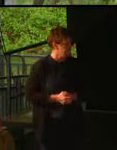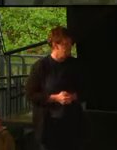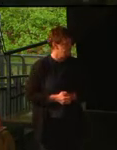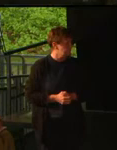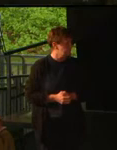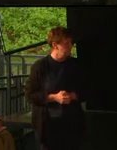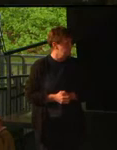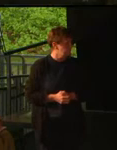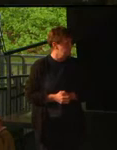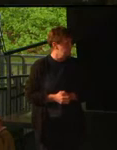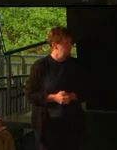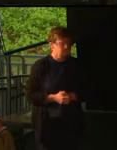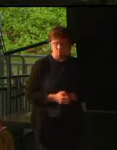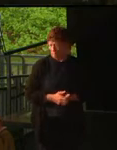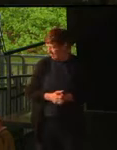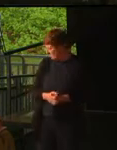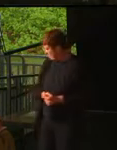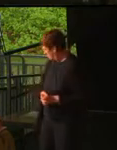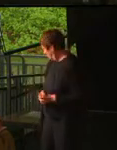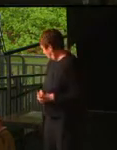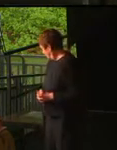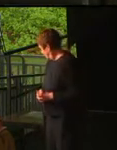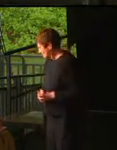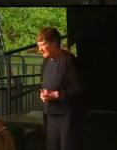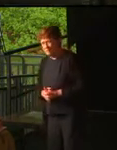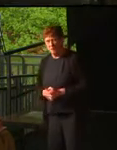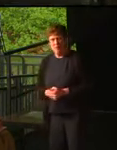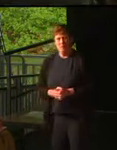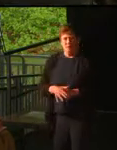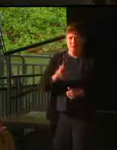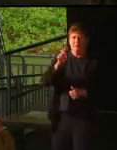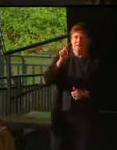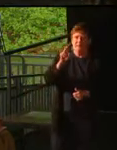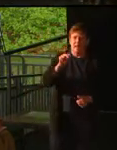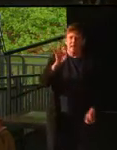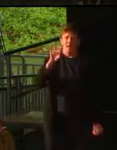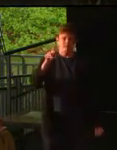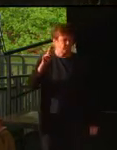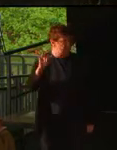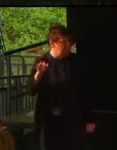Our first candidate, Dan Genielewski,